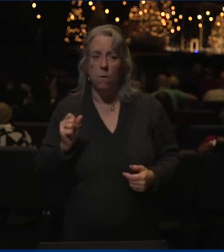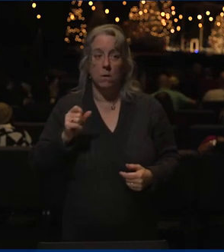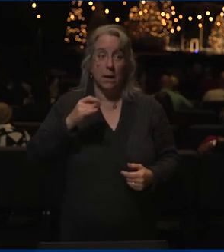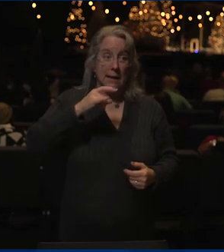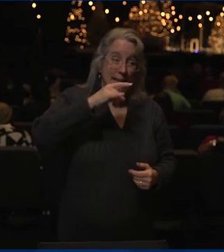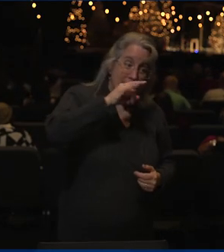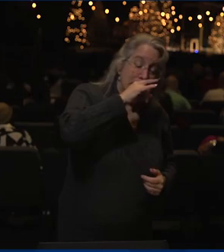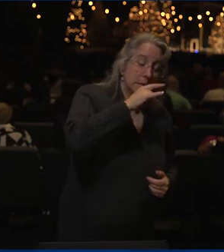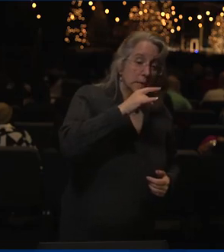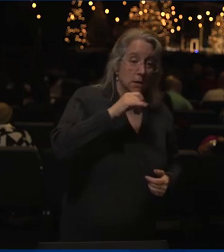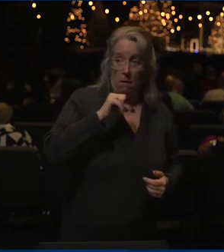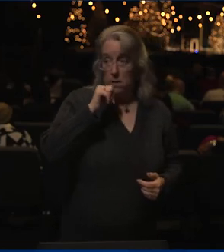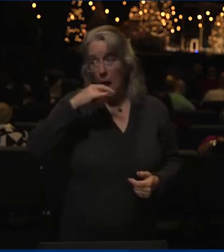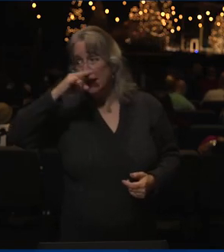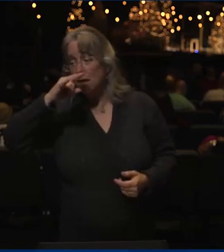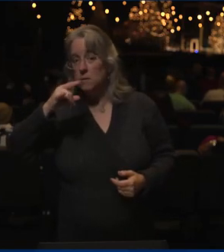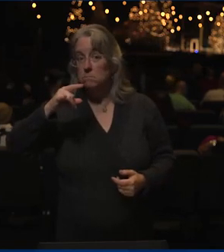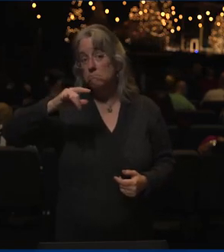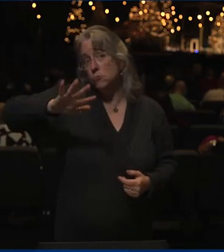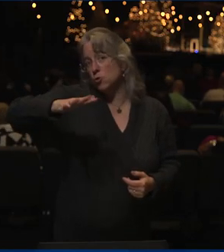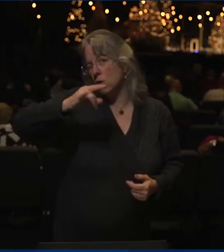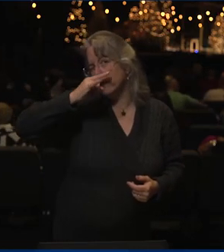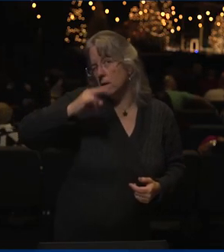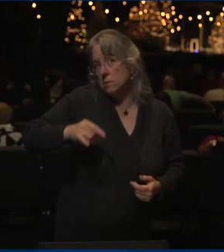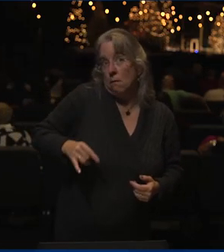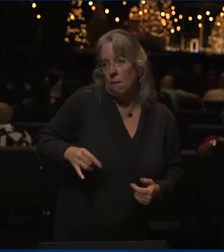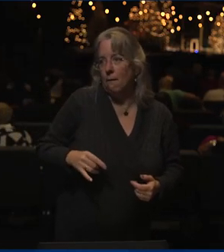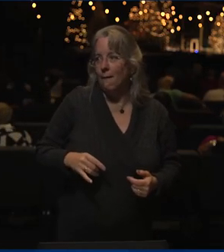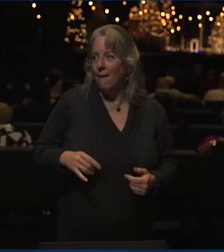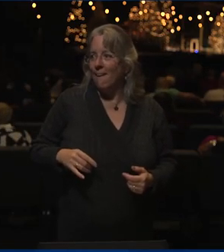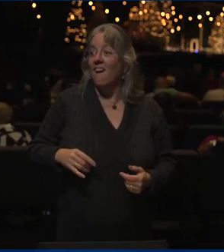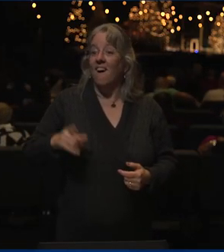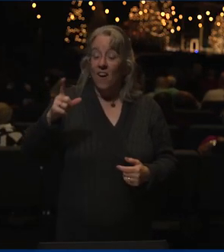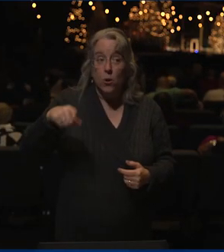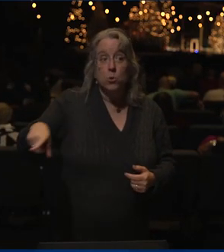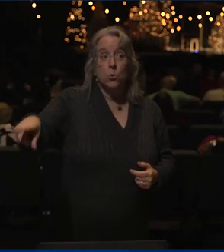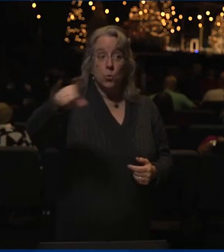of kids. So